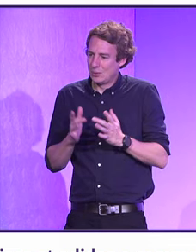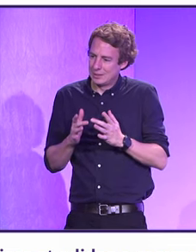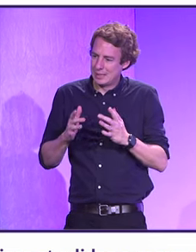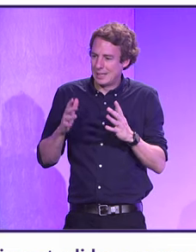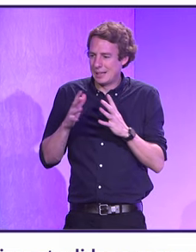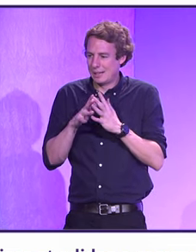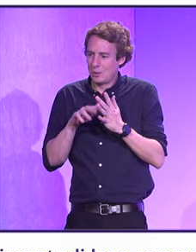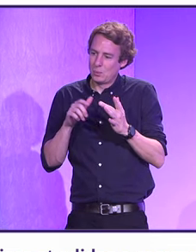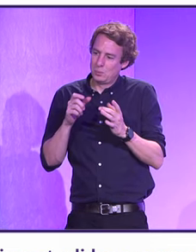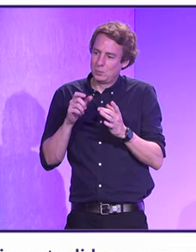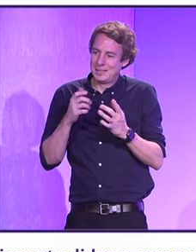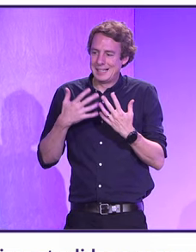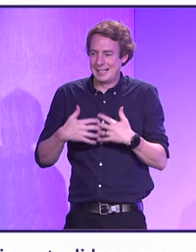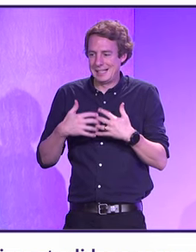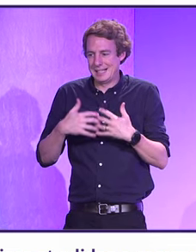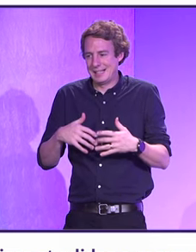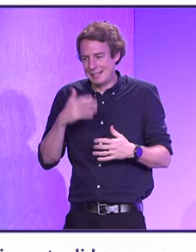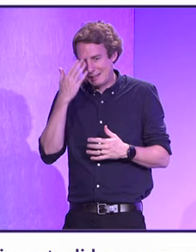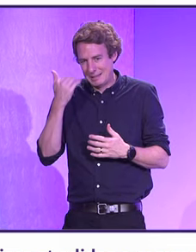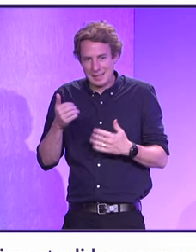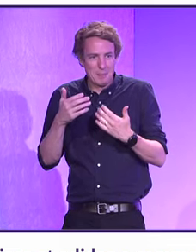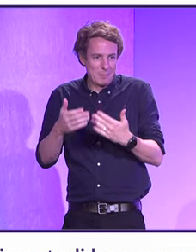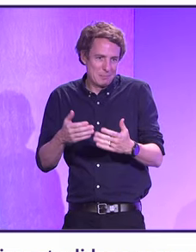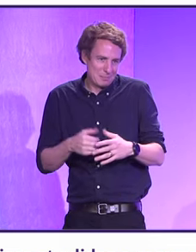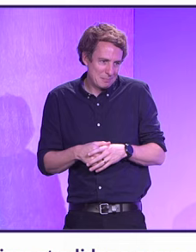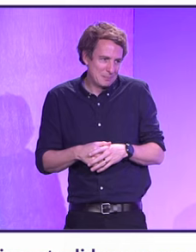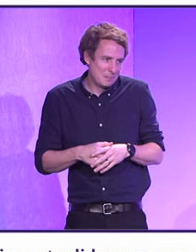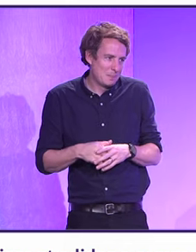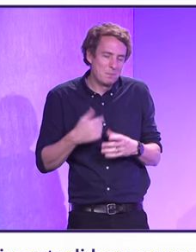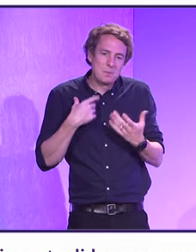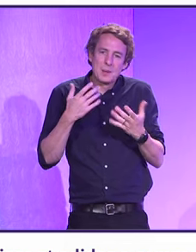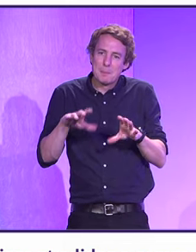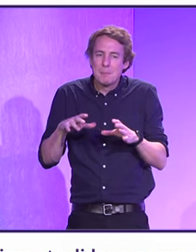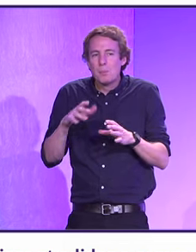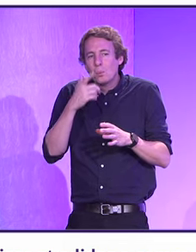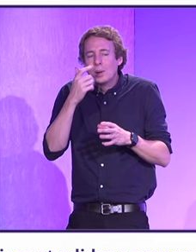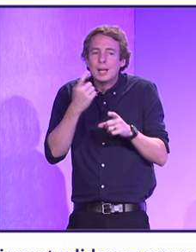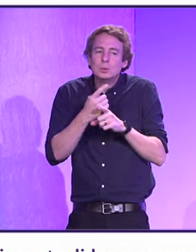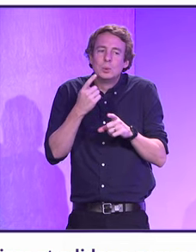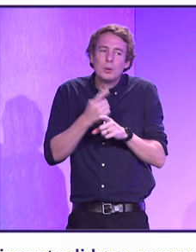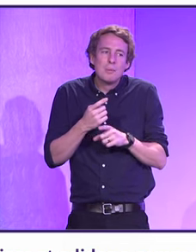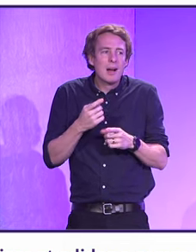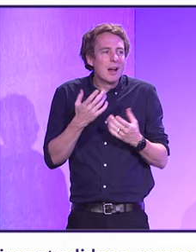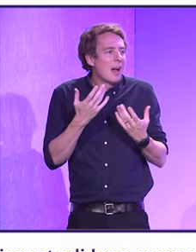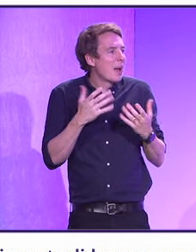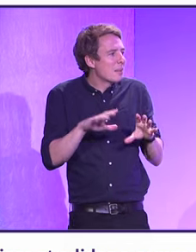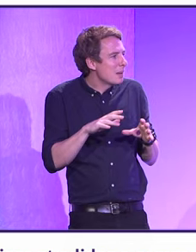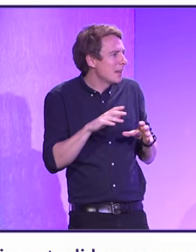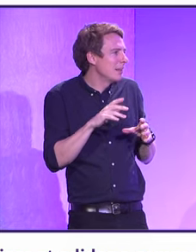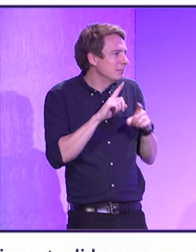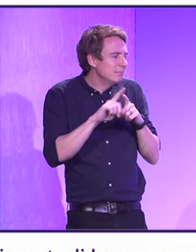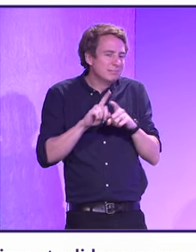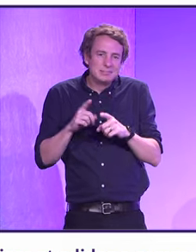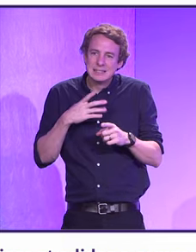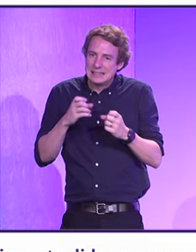do have a huge spike in traffic, and we needed to scale faster. So we can obviously talk about we have